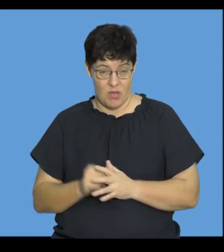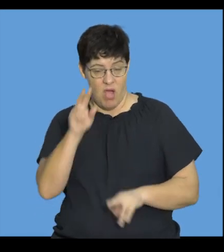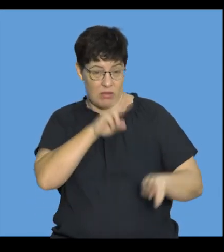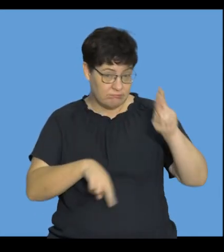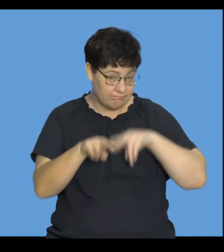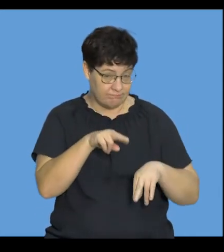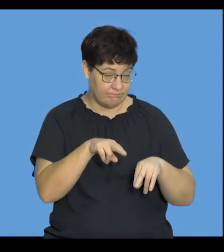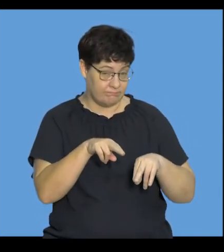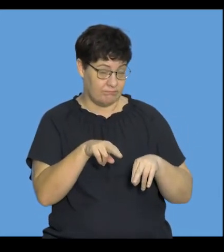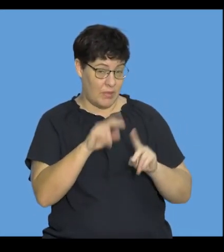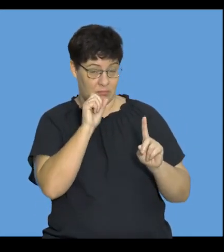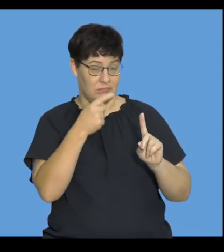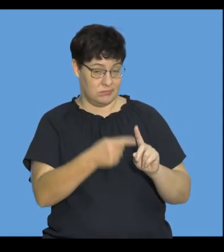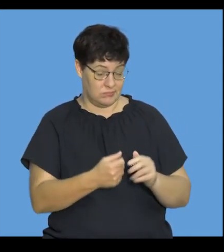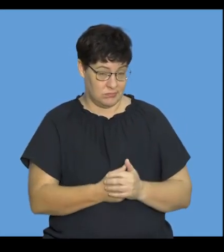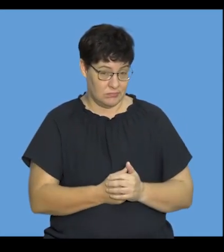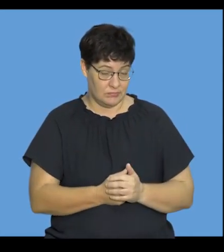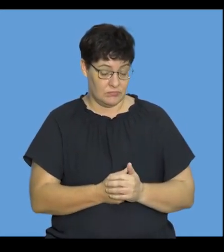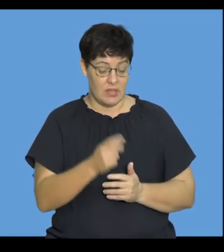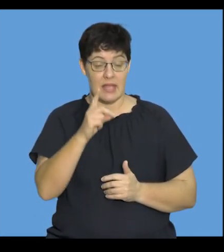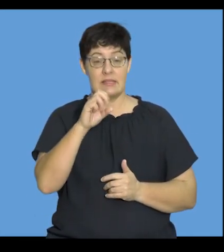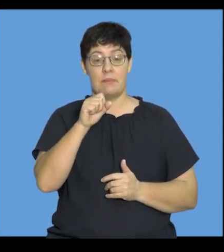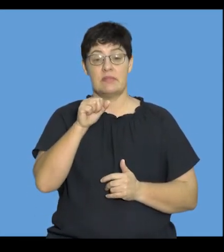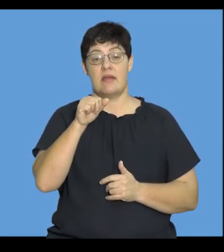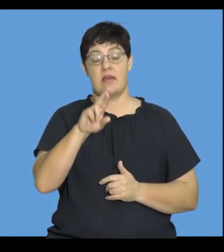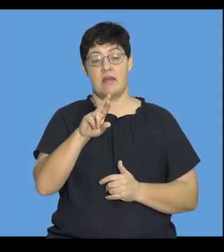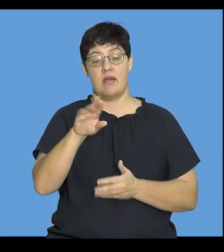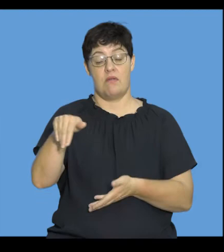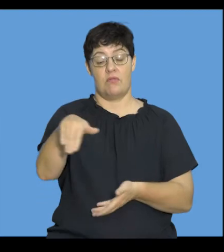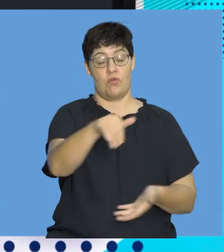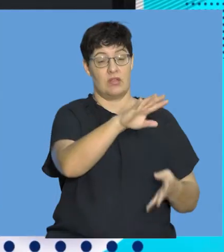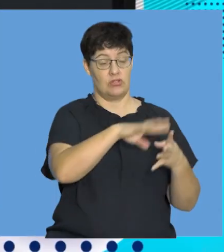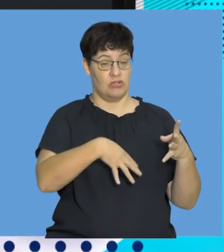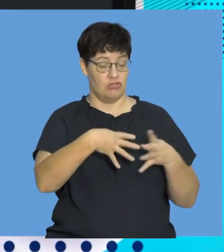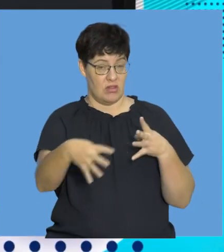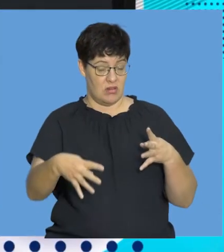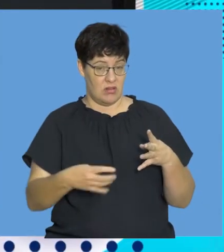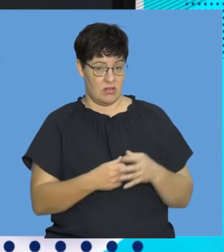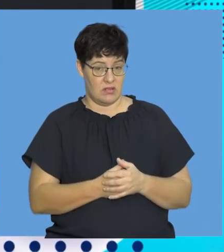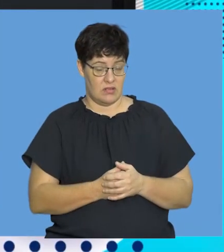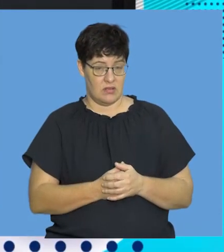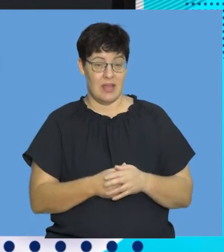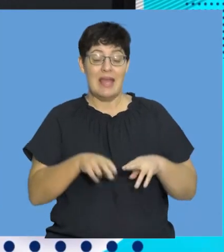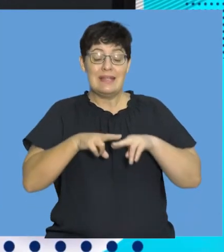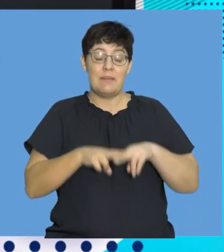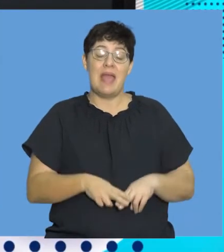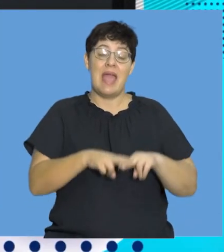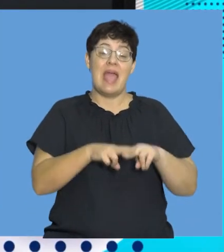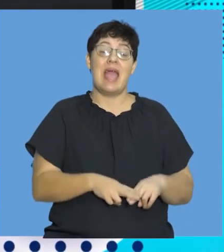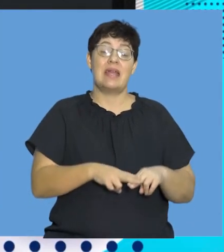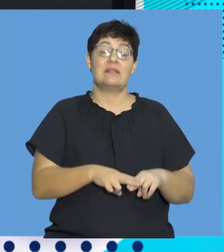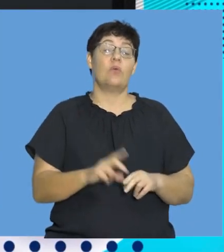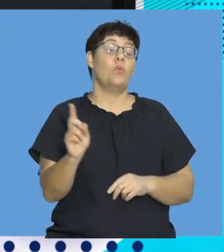purposes, revision purposes. The debtors collection schedule is totally